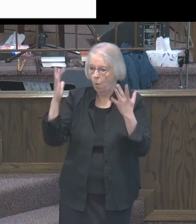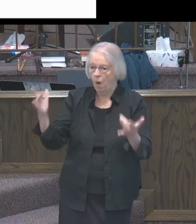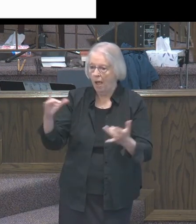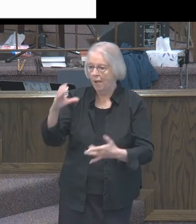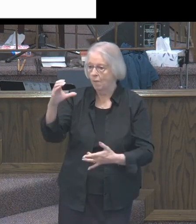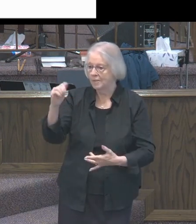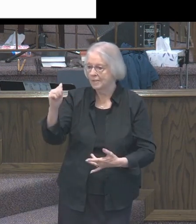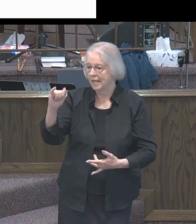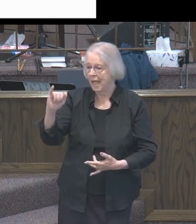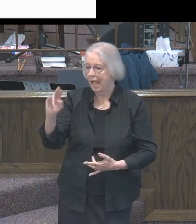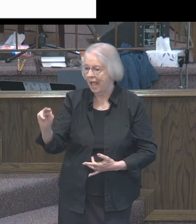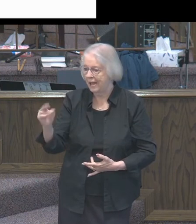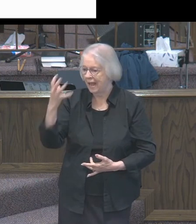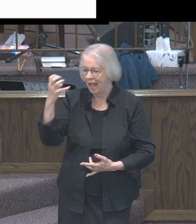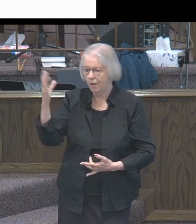angry?